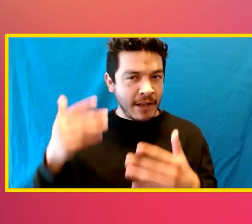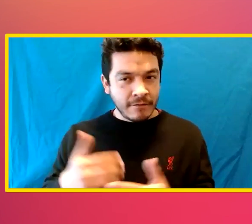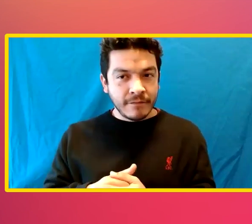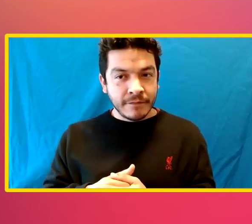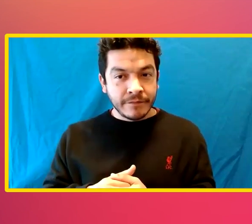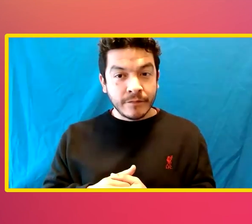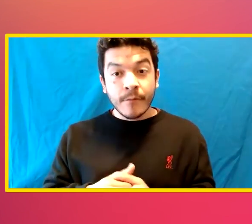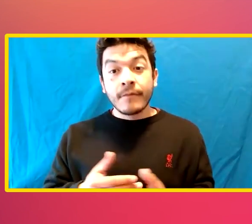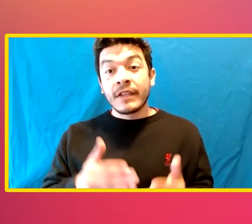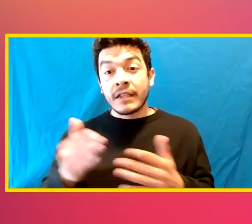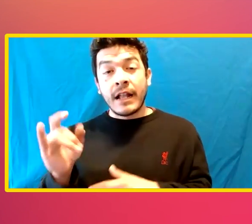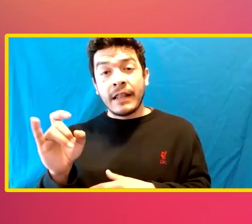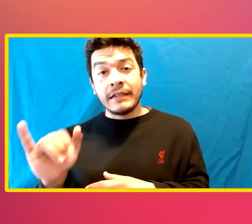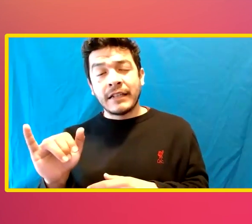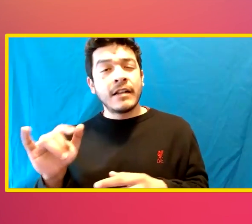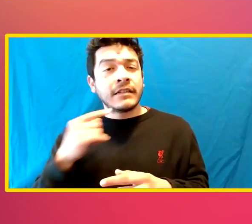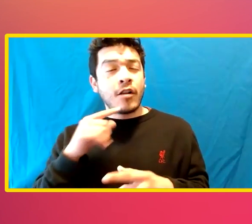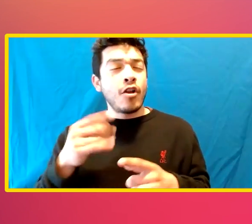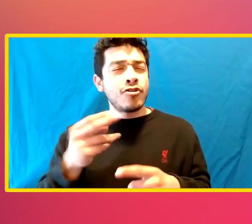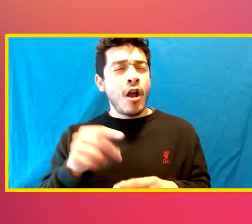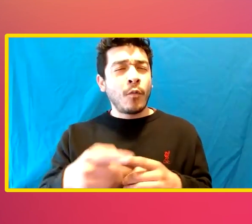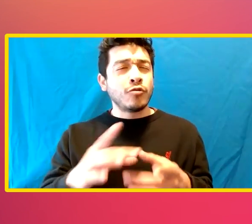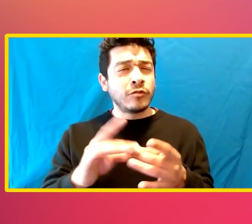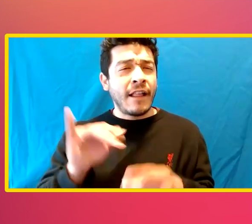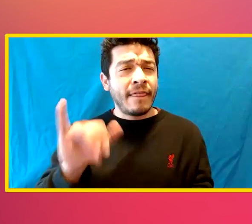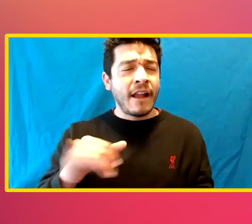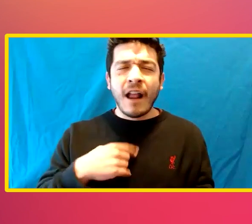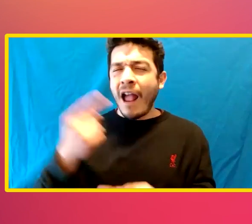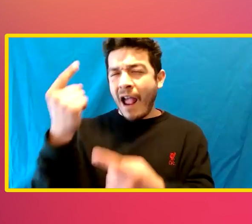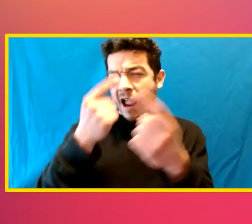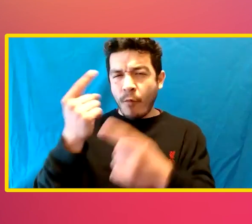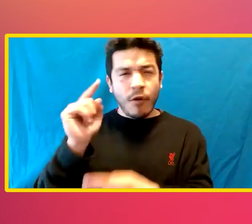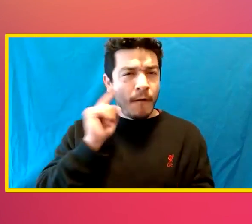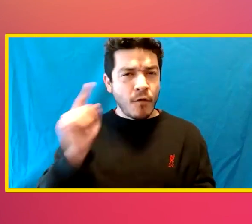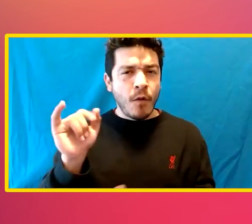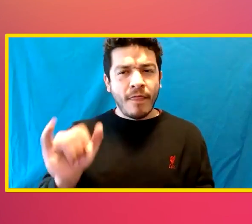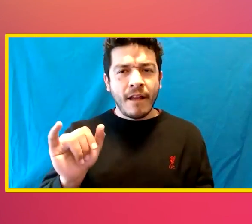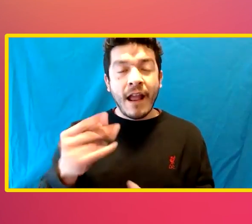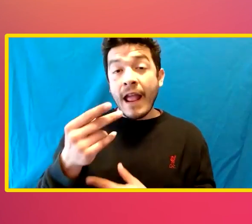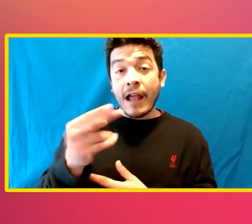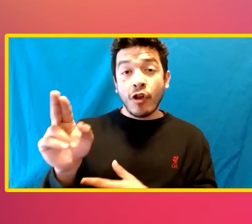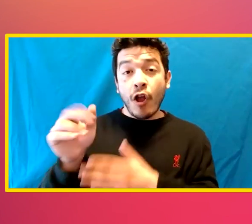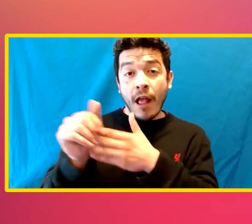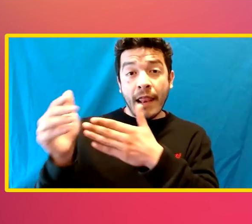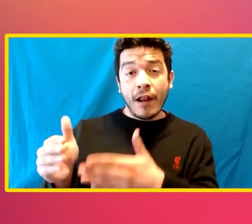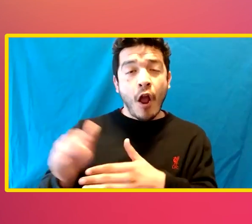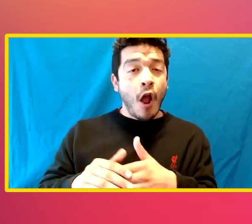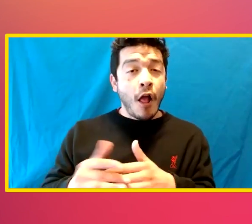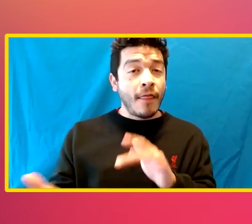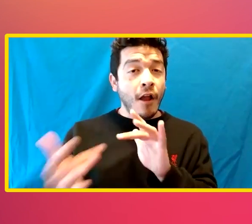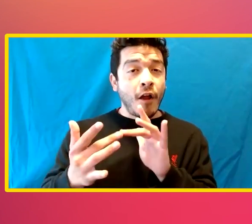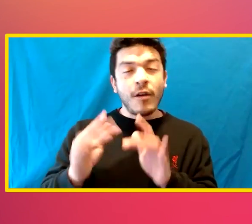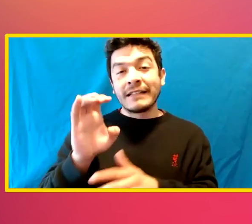John, when you say that, I wonder for the HR leader on the call,